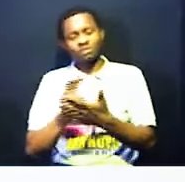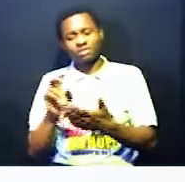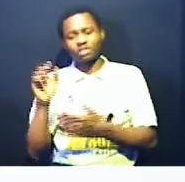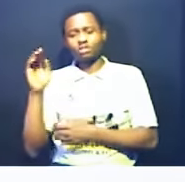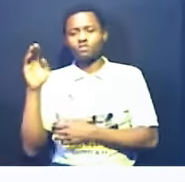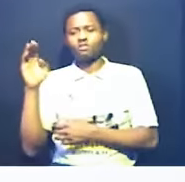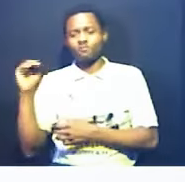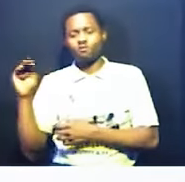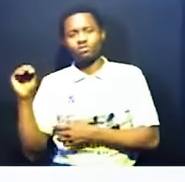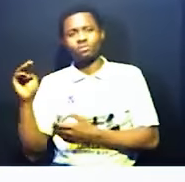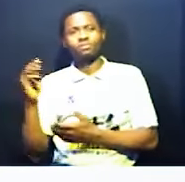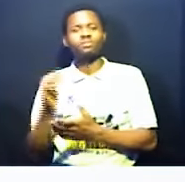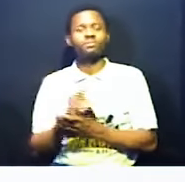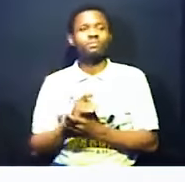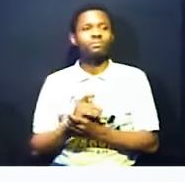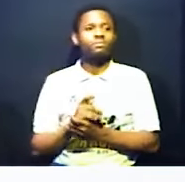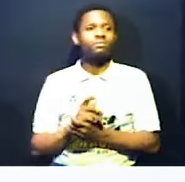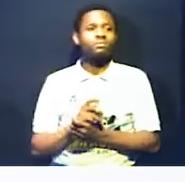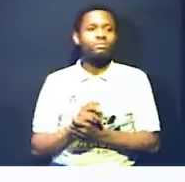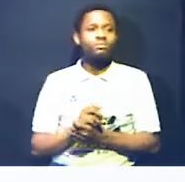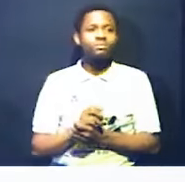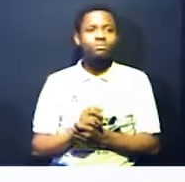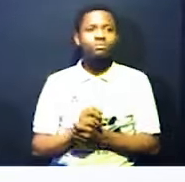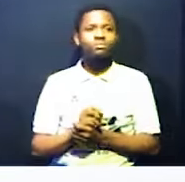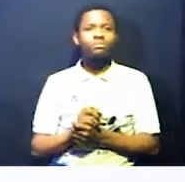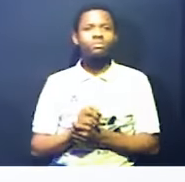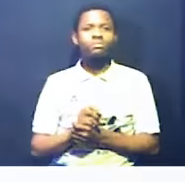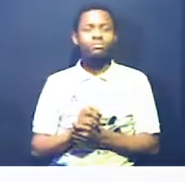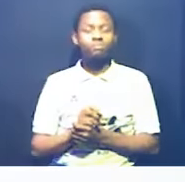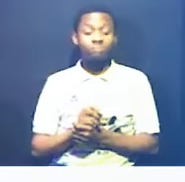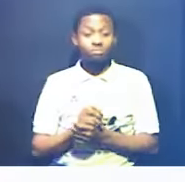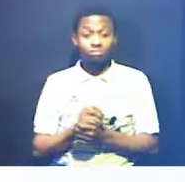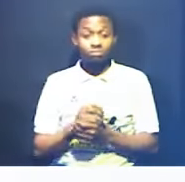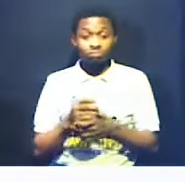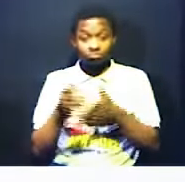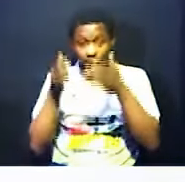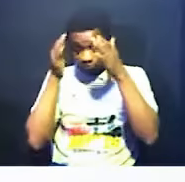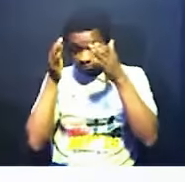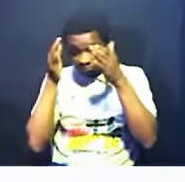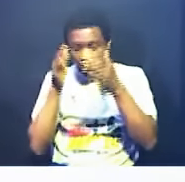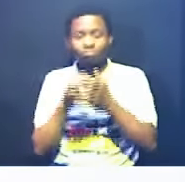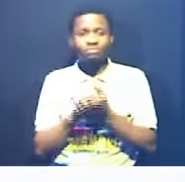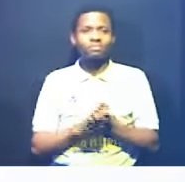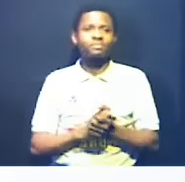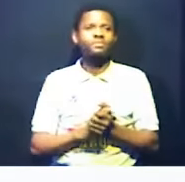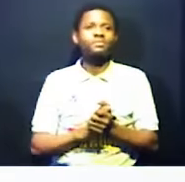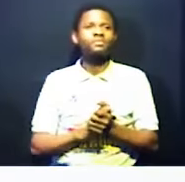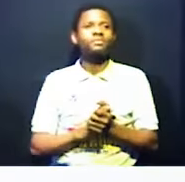Are we together?